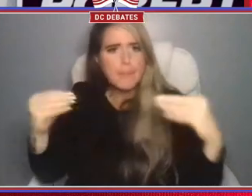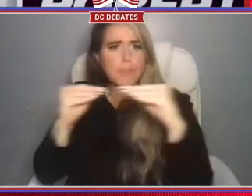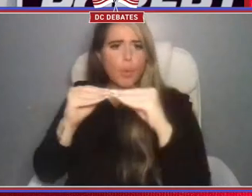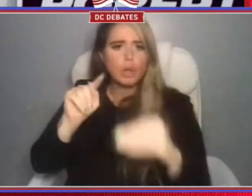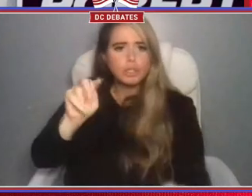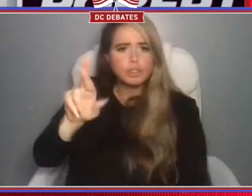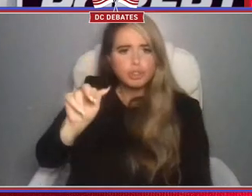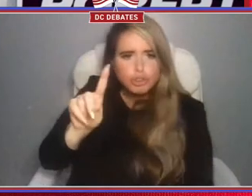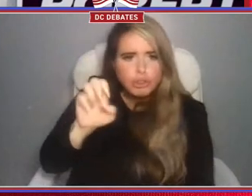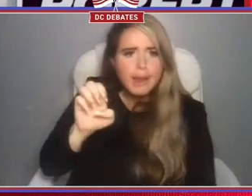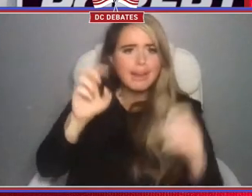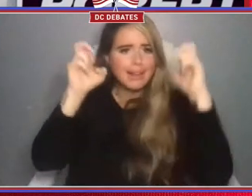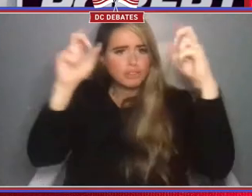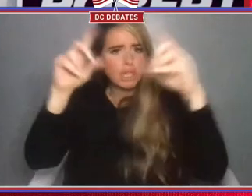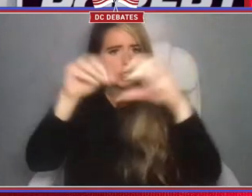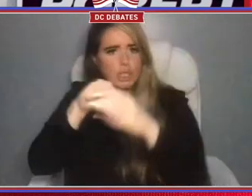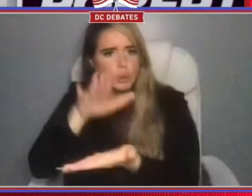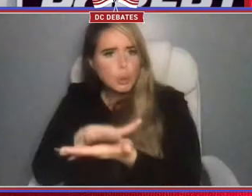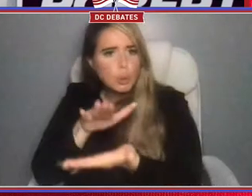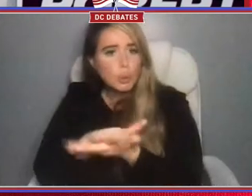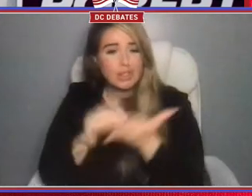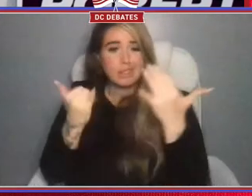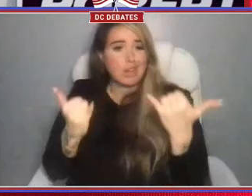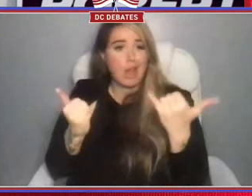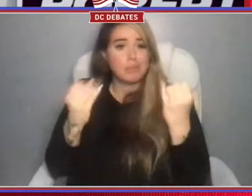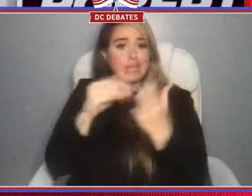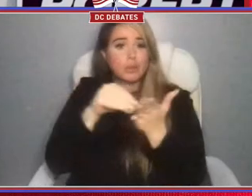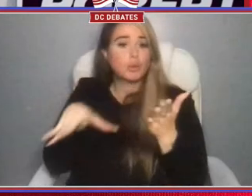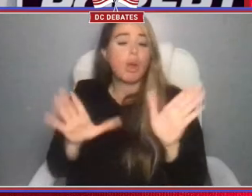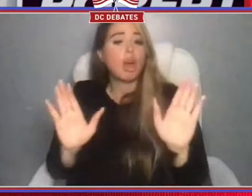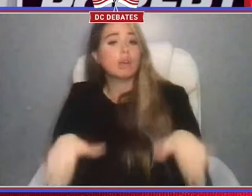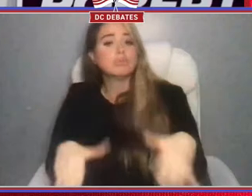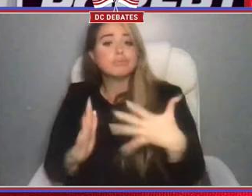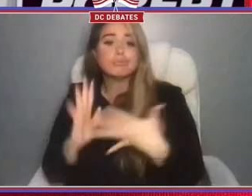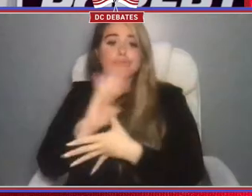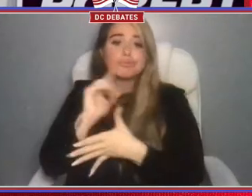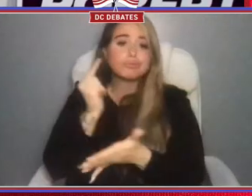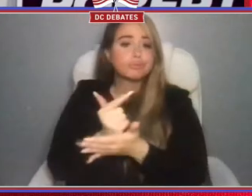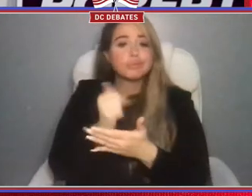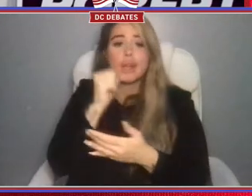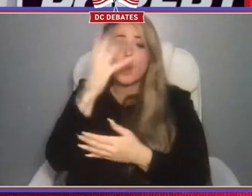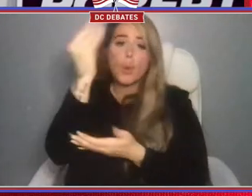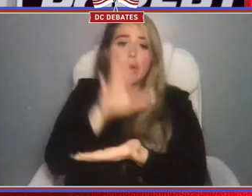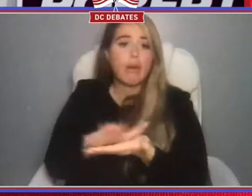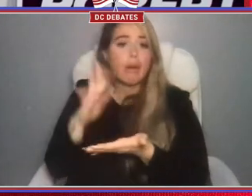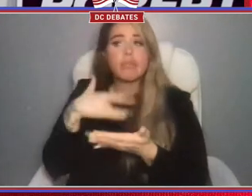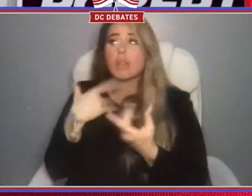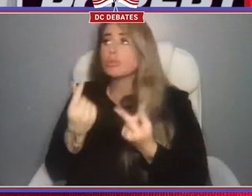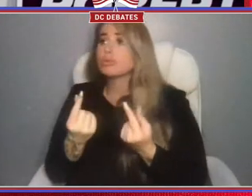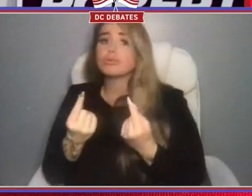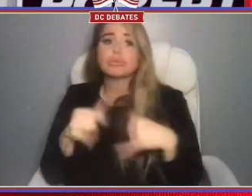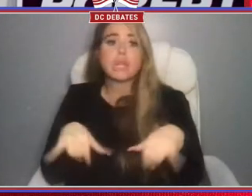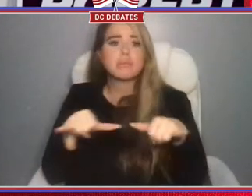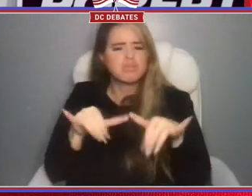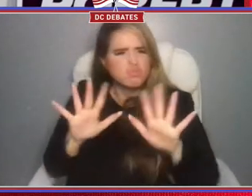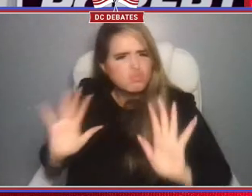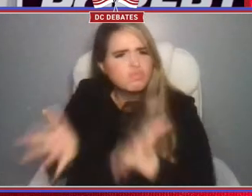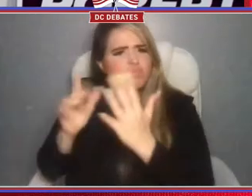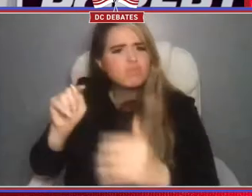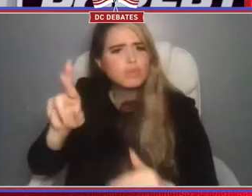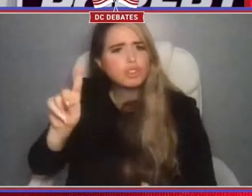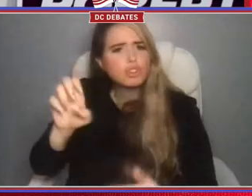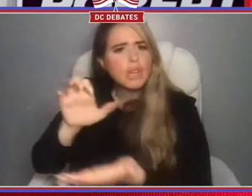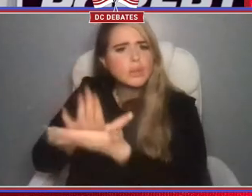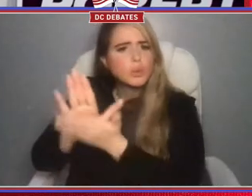no longer have students who don't plan to go to college asking why I'm still here. I'm going to retain our teachers. We lose